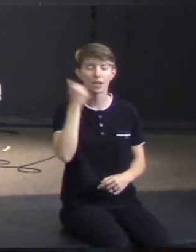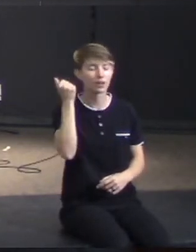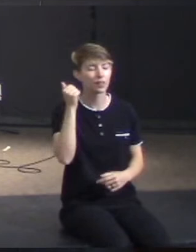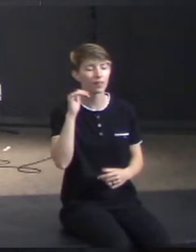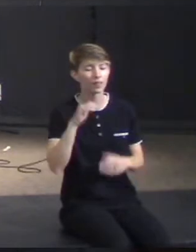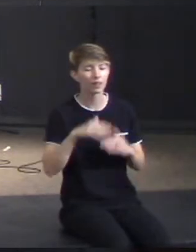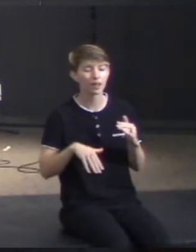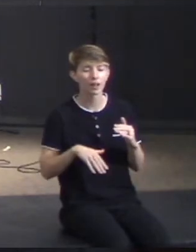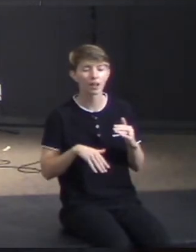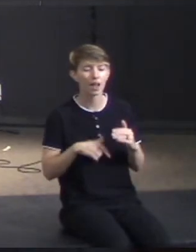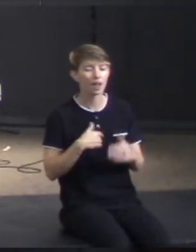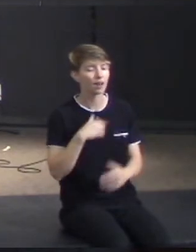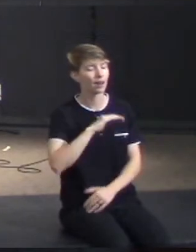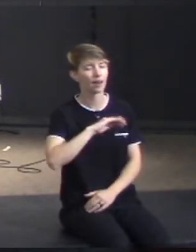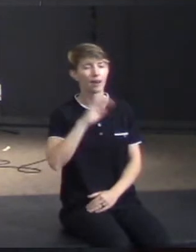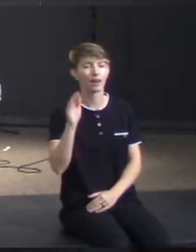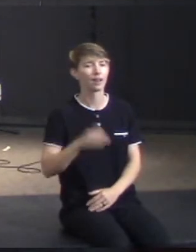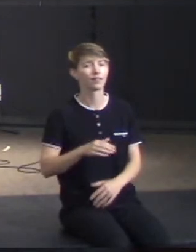it.